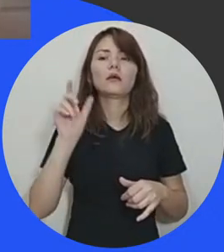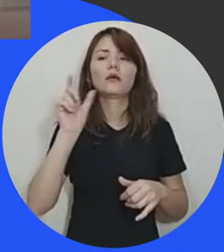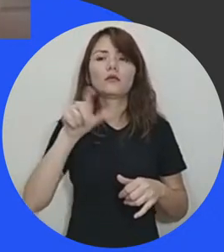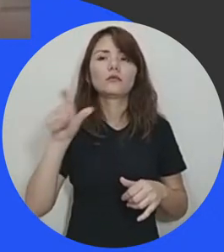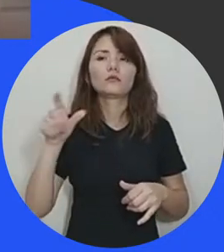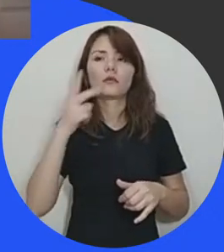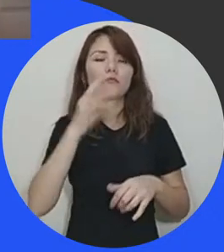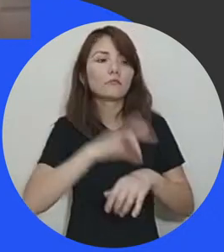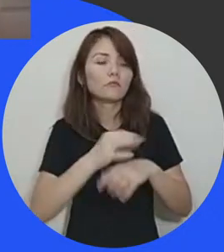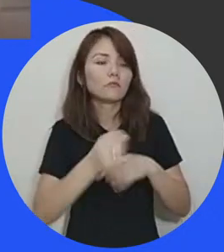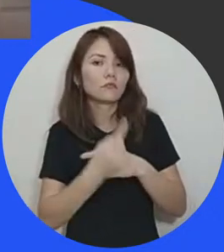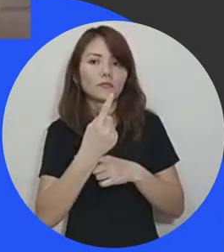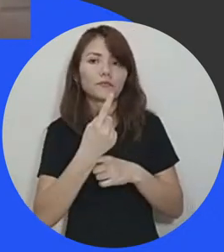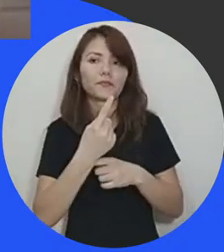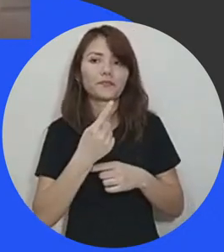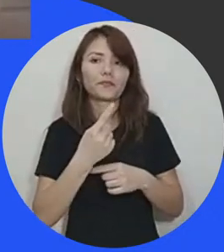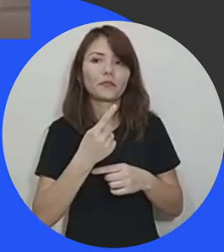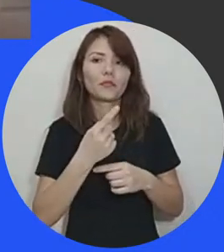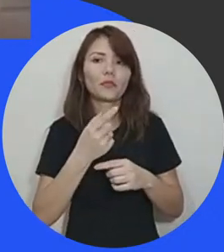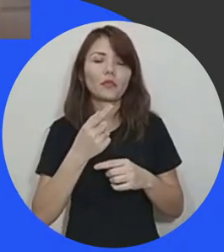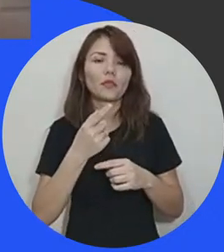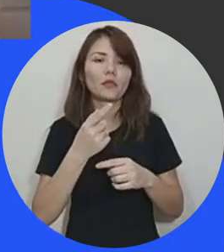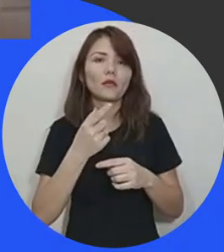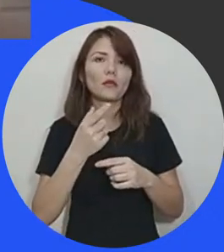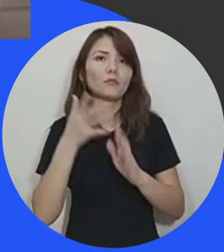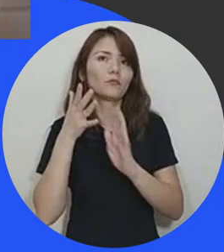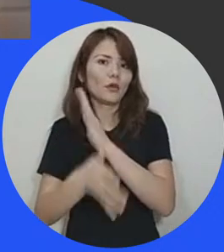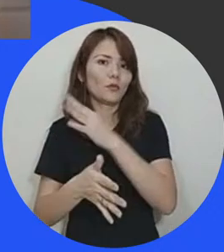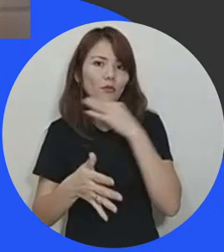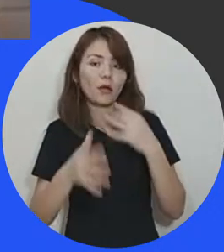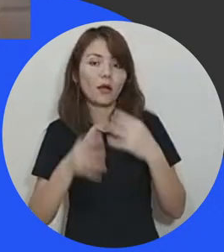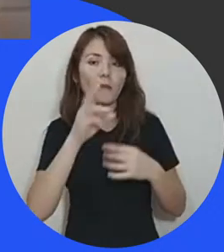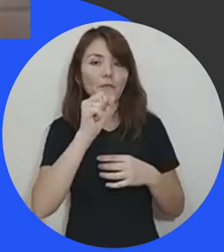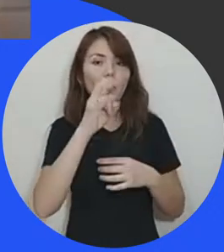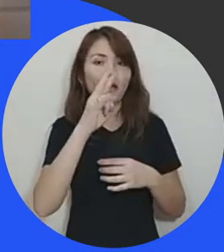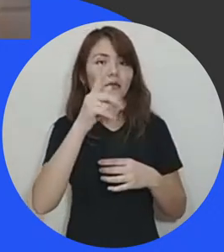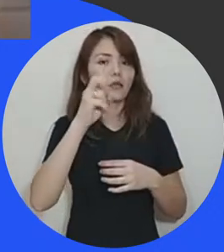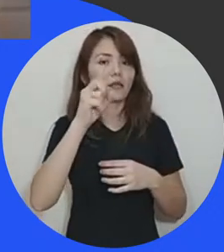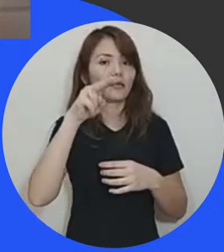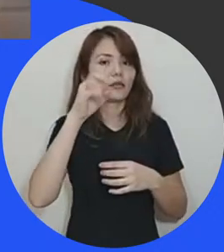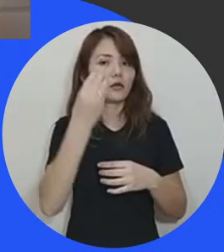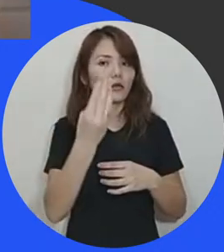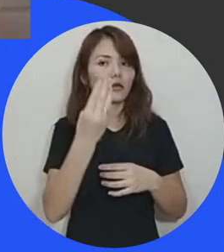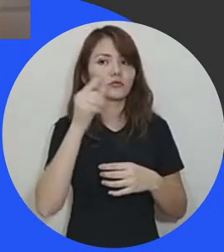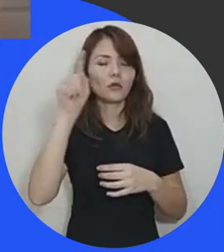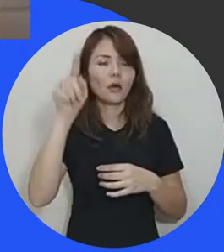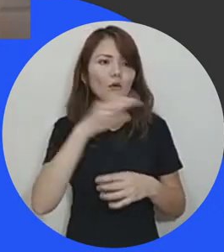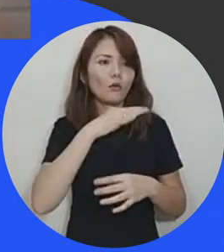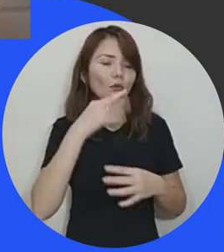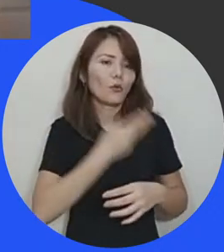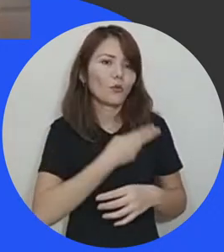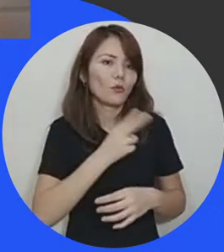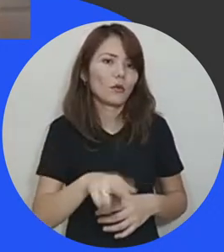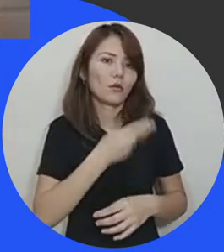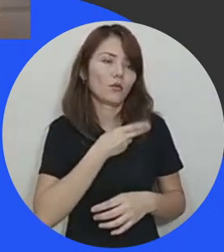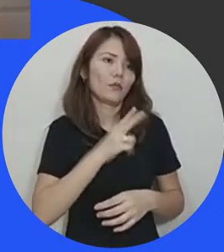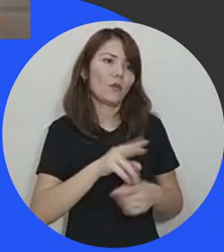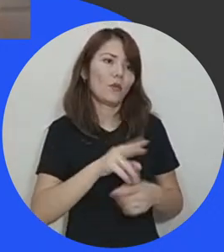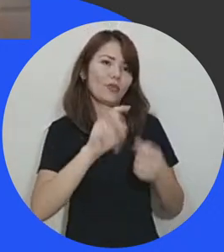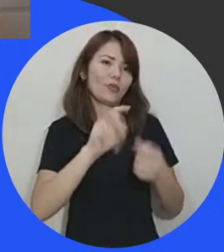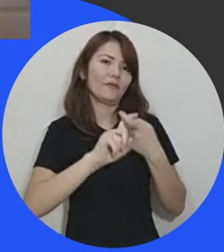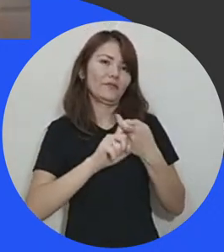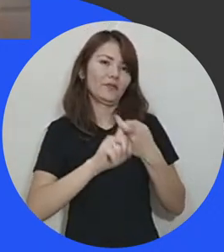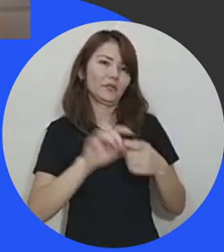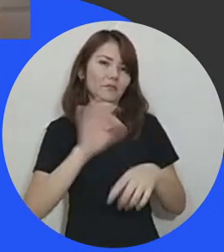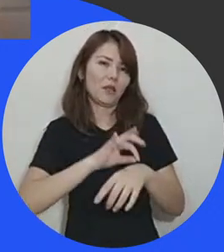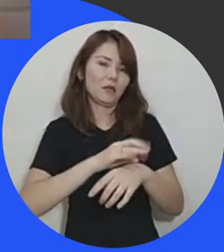like Bangladesh, for example, their major causes of death are infectious diseases. And so I think what this has